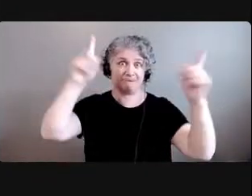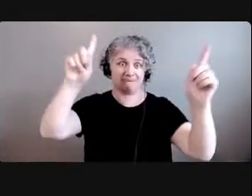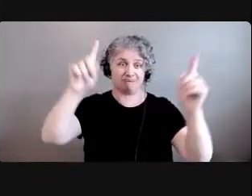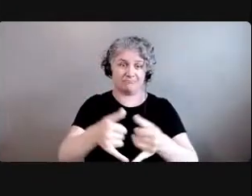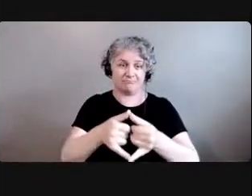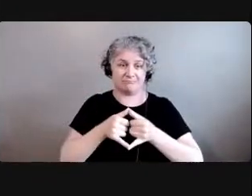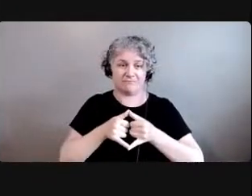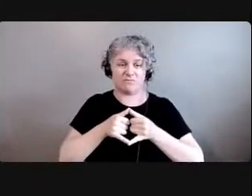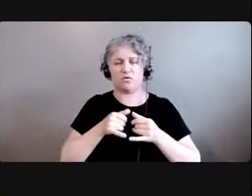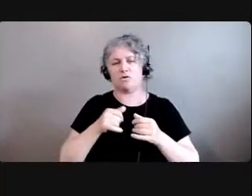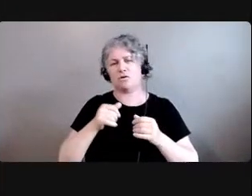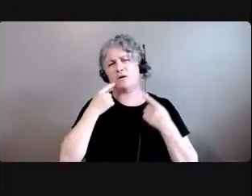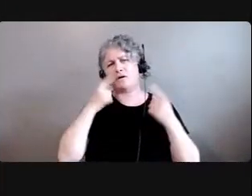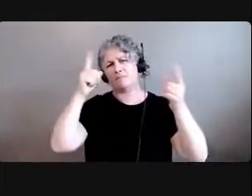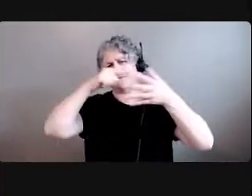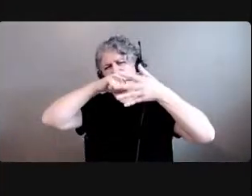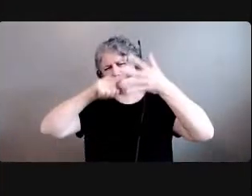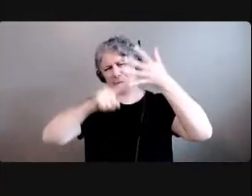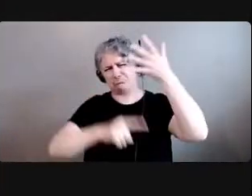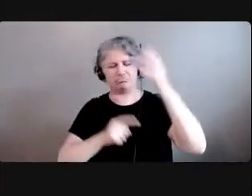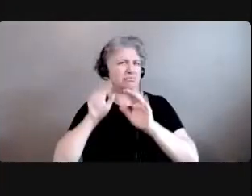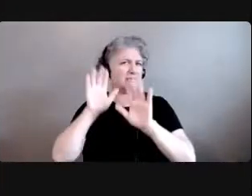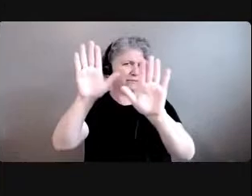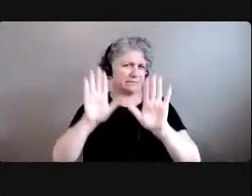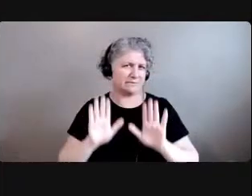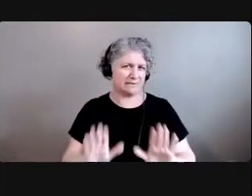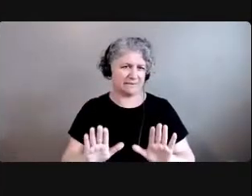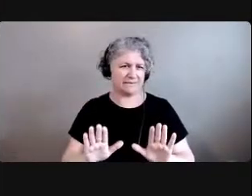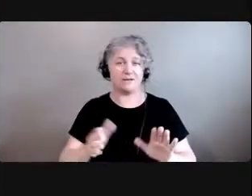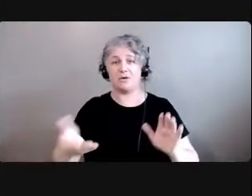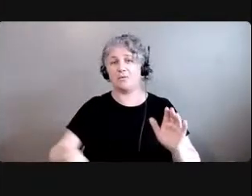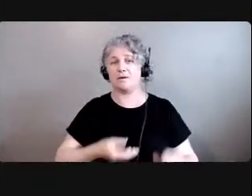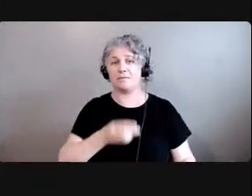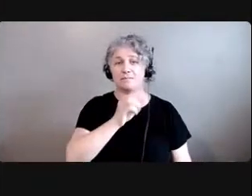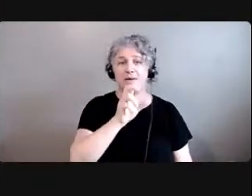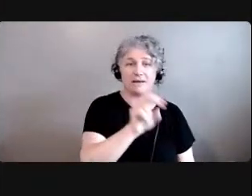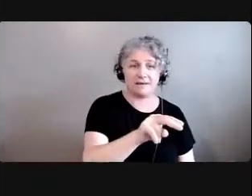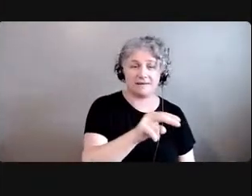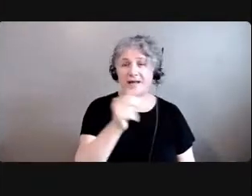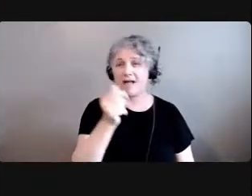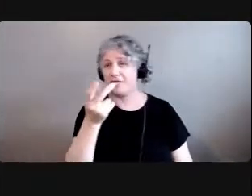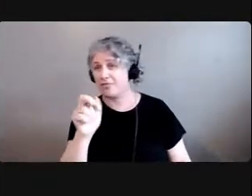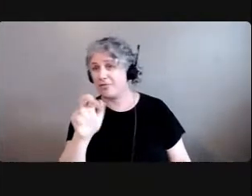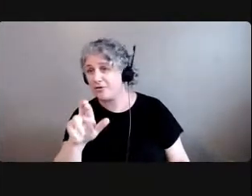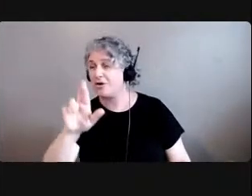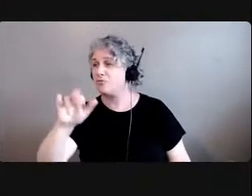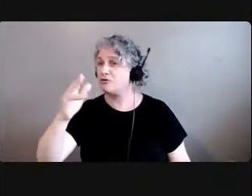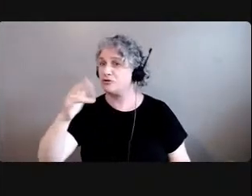outstanding accomplishments. Welcome, Mayan, Heather, and Richard.